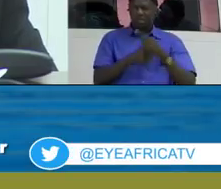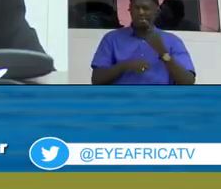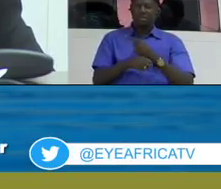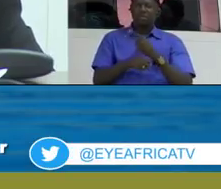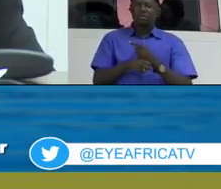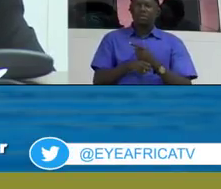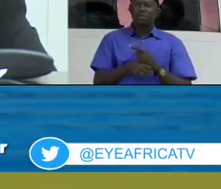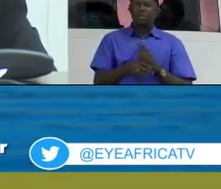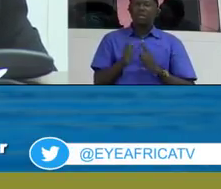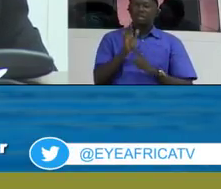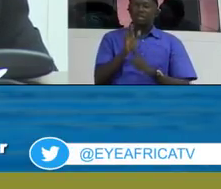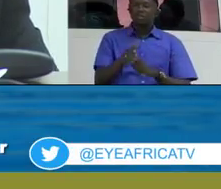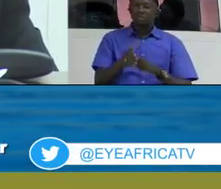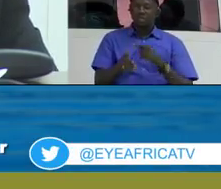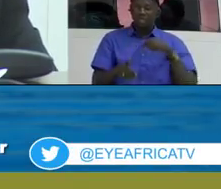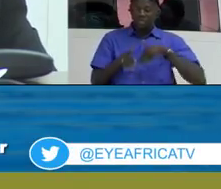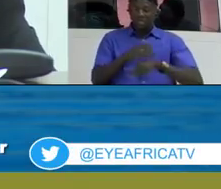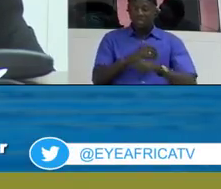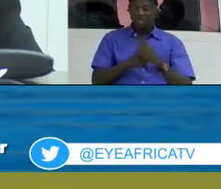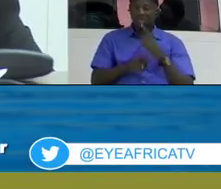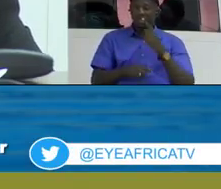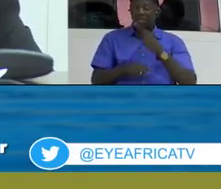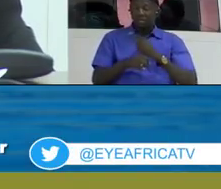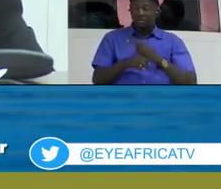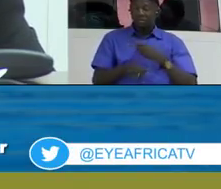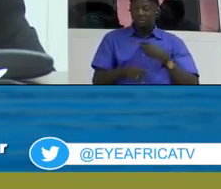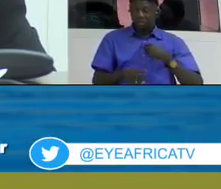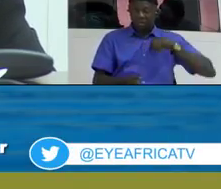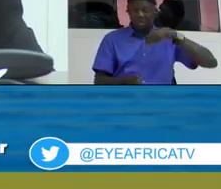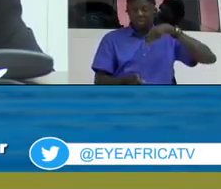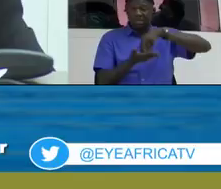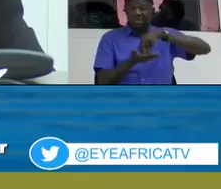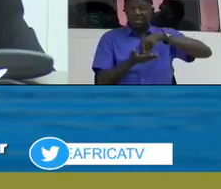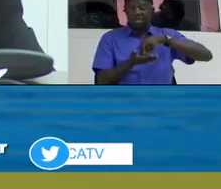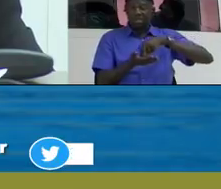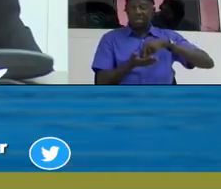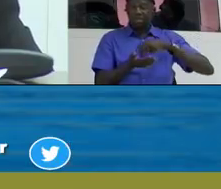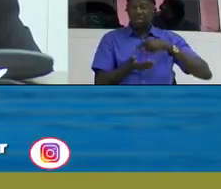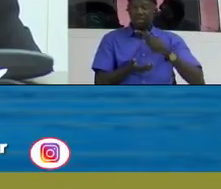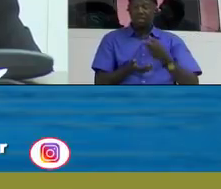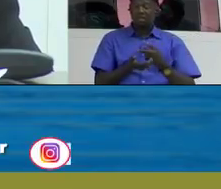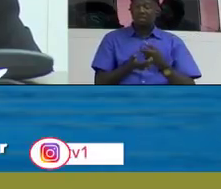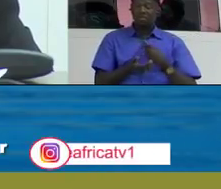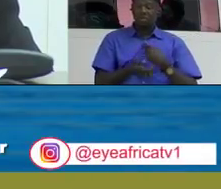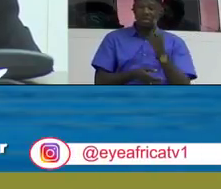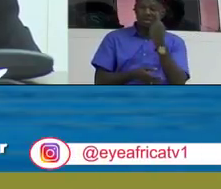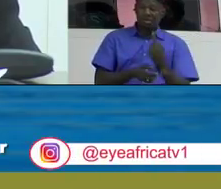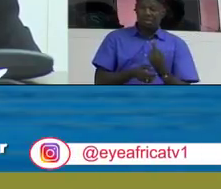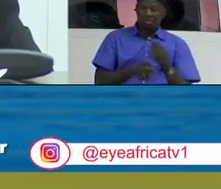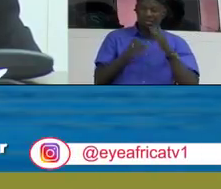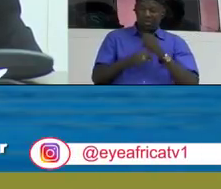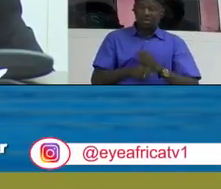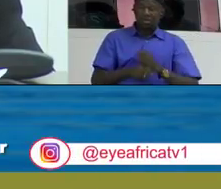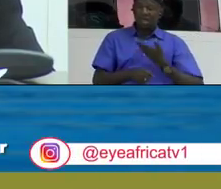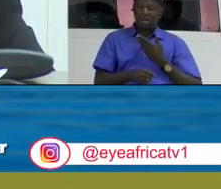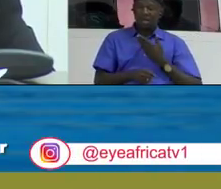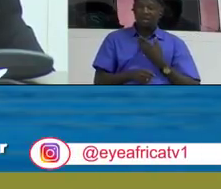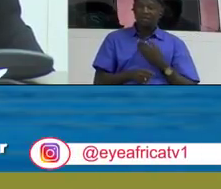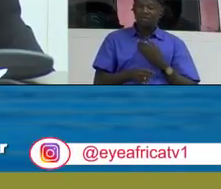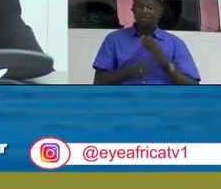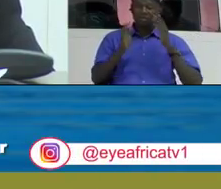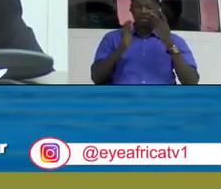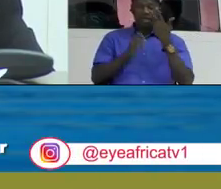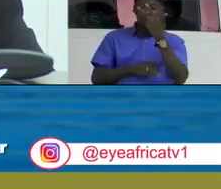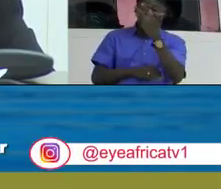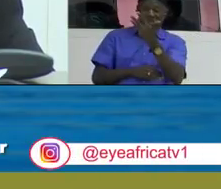where I can stand as one individual Christian and have nine Muslims surrounding me brother to